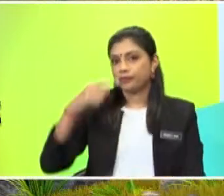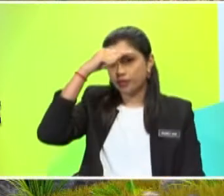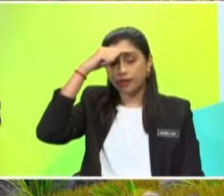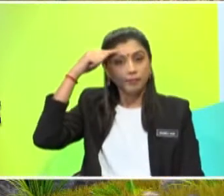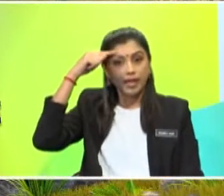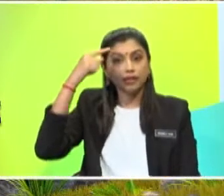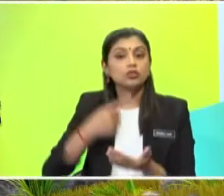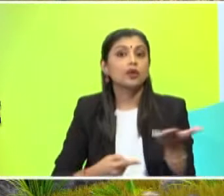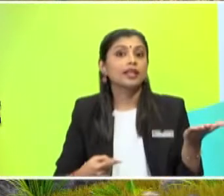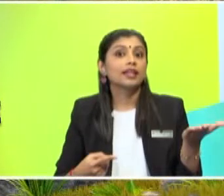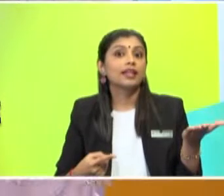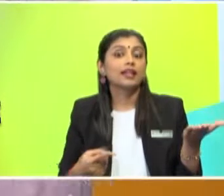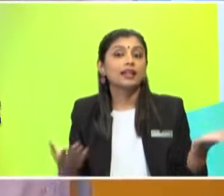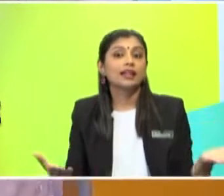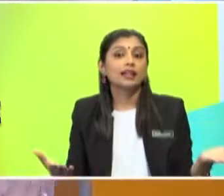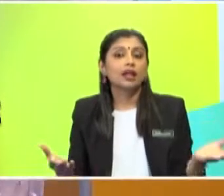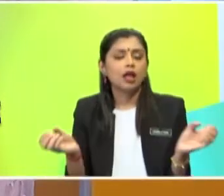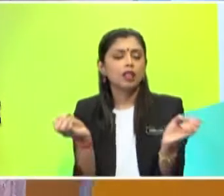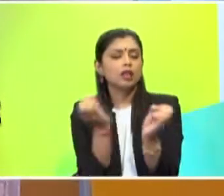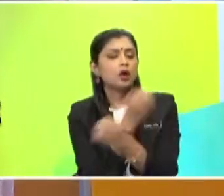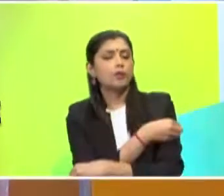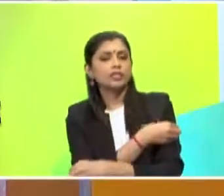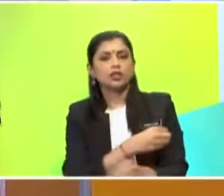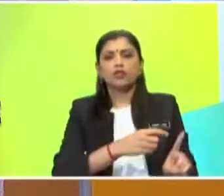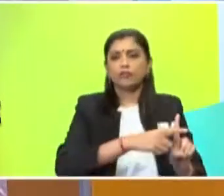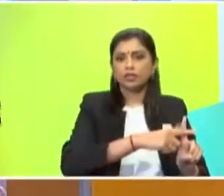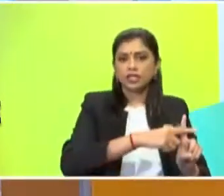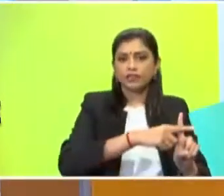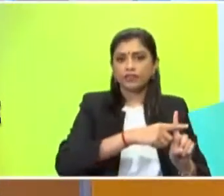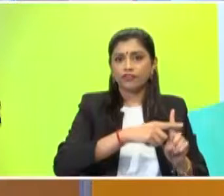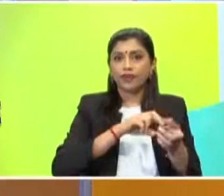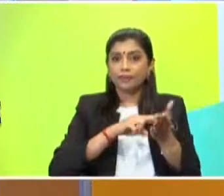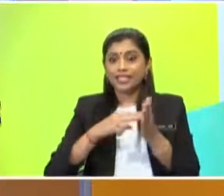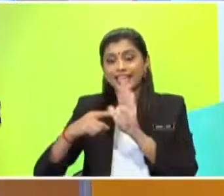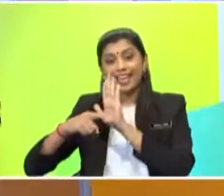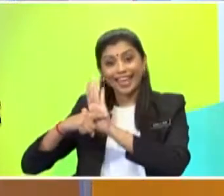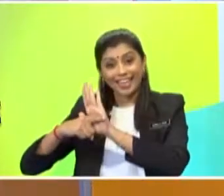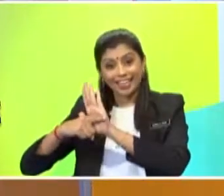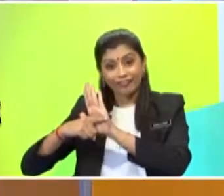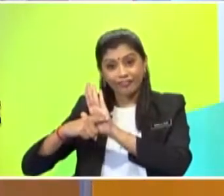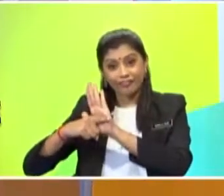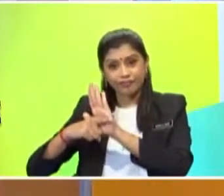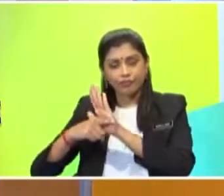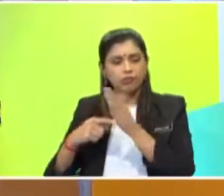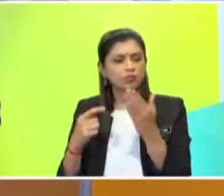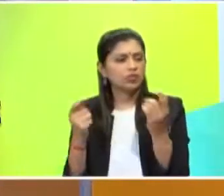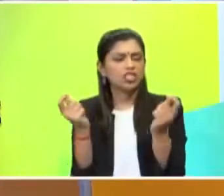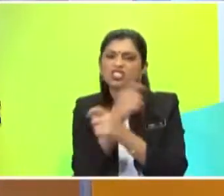Now, black, Sean, represents the opposite of positivity, that is, of course, negativity. Challenges,